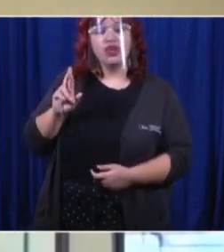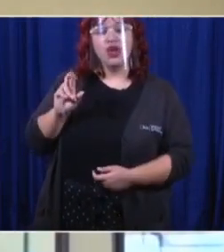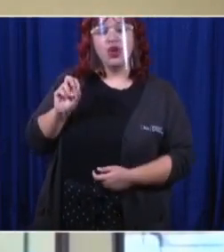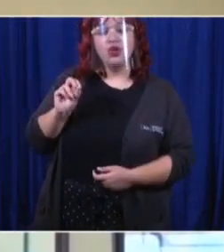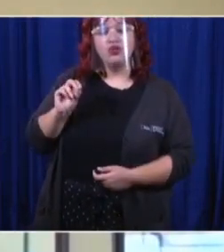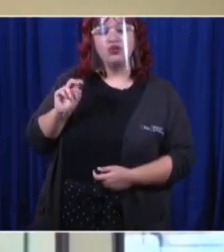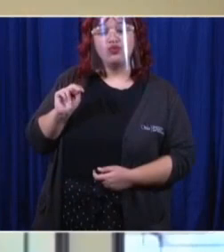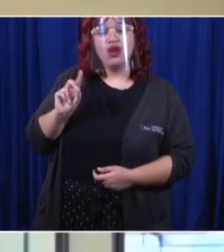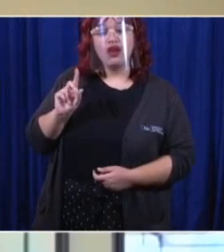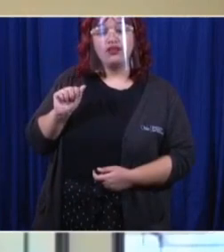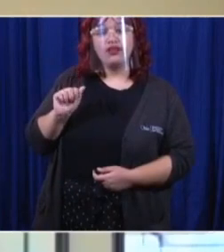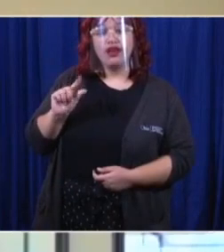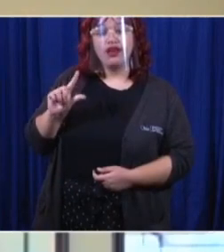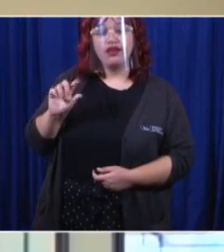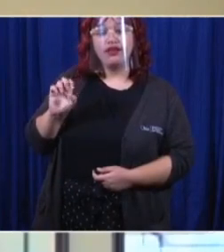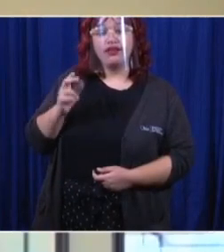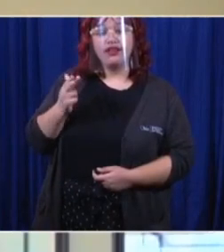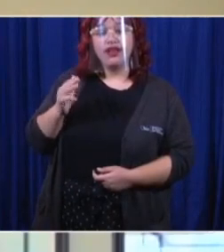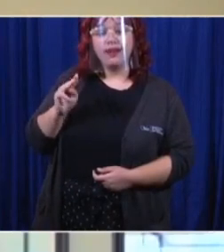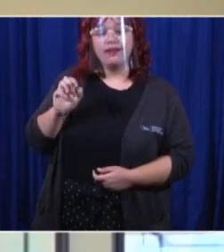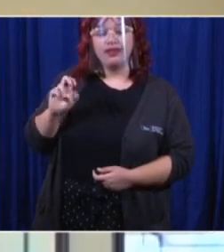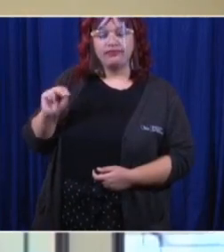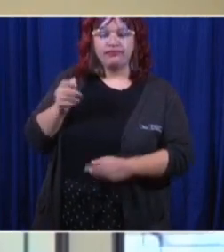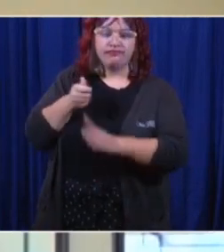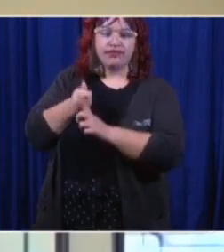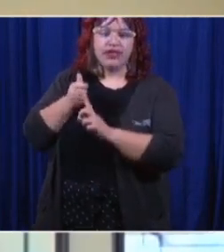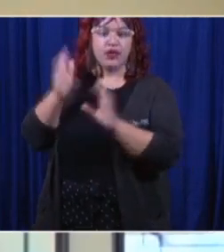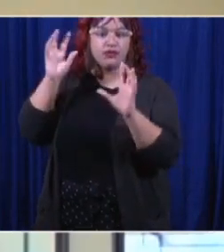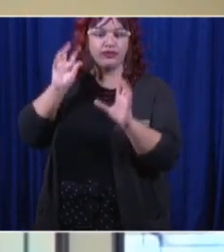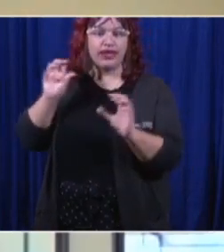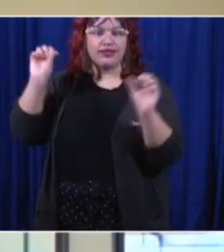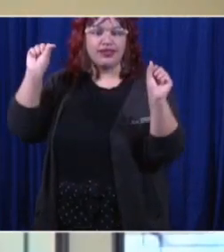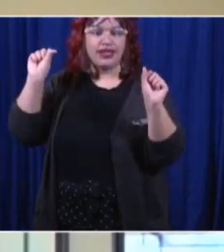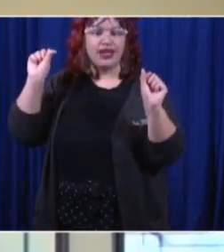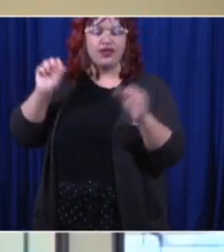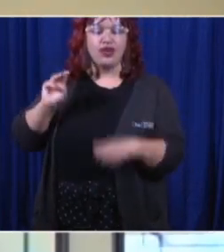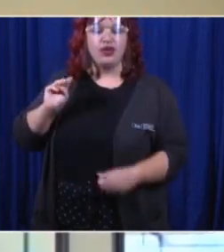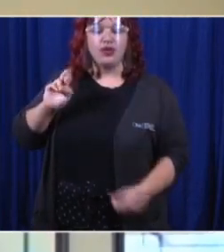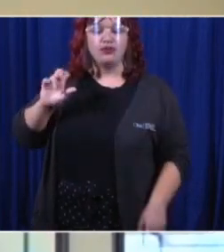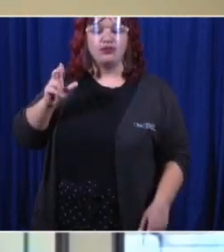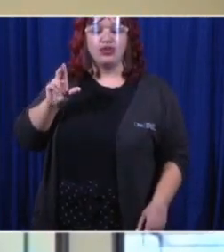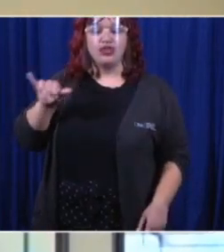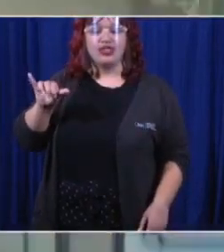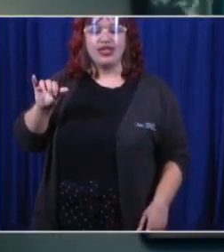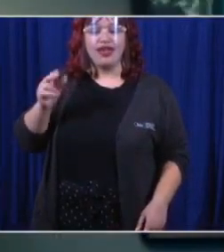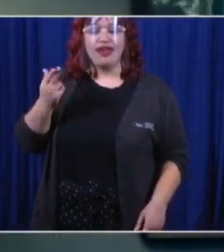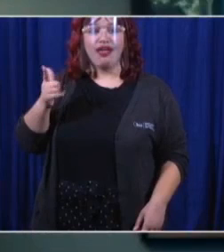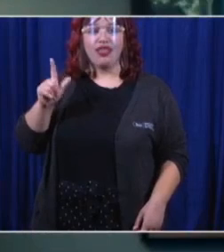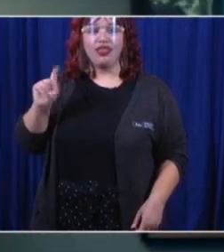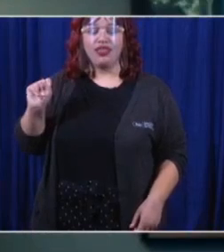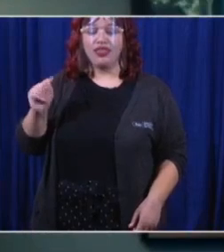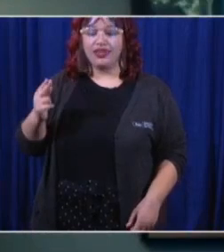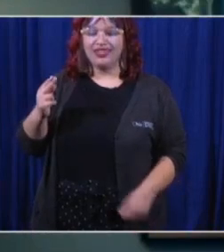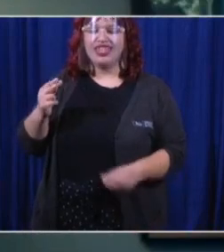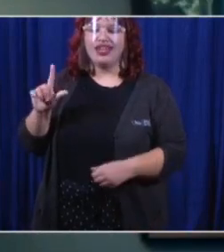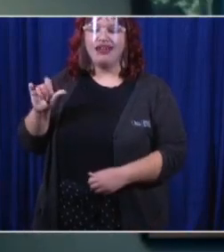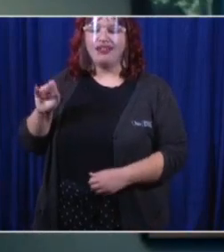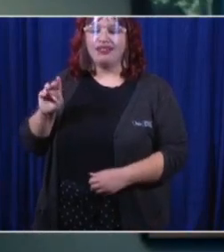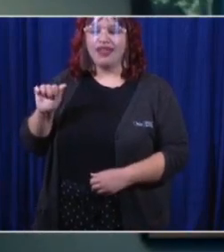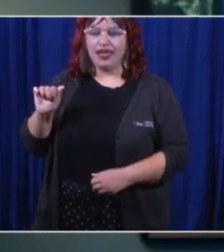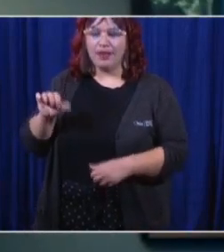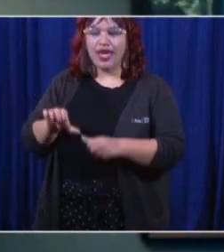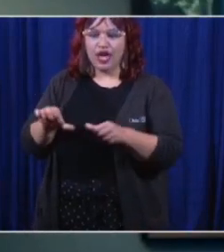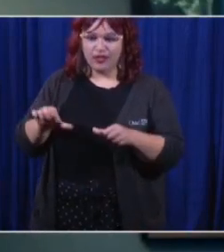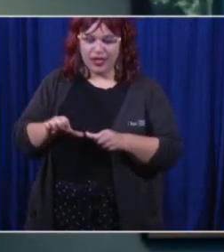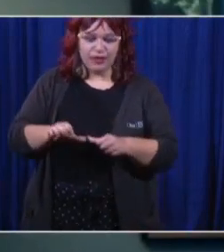Lehman, who is the president of Mercy Health up in the Lima area. Rhonda? Thank you so much, Doctor. Yes, my name is